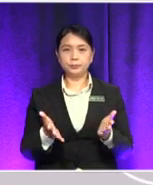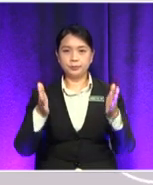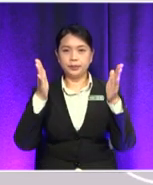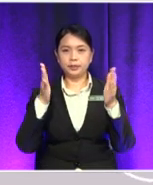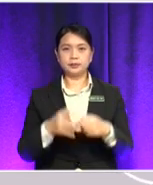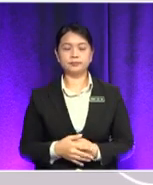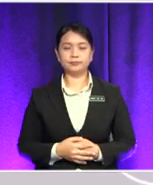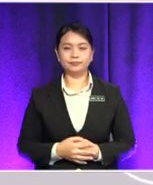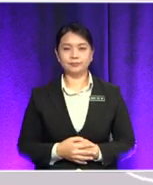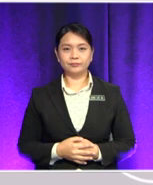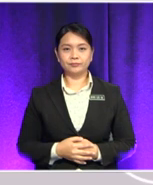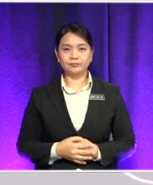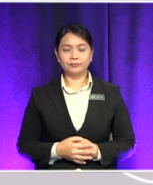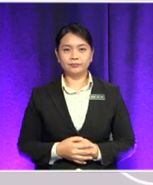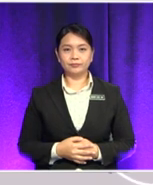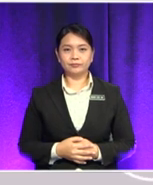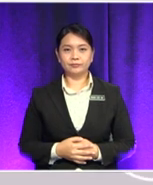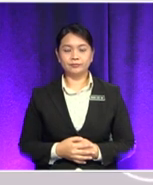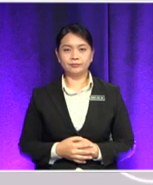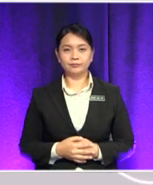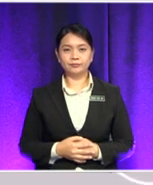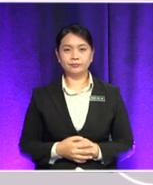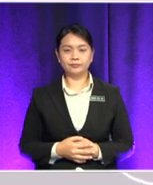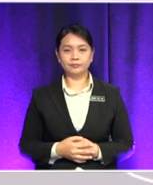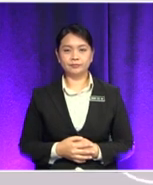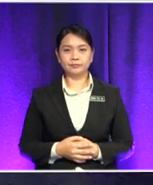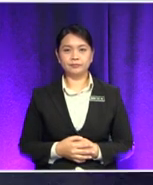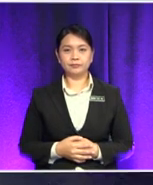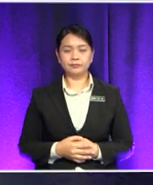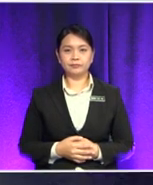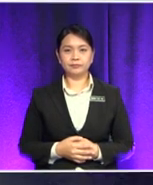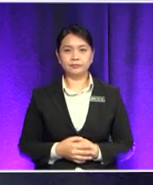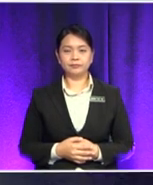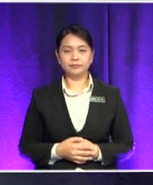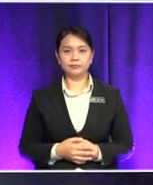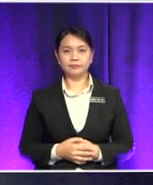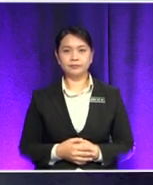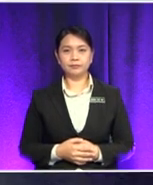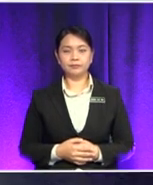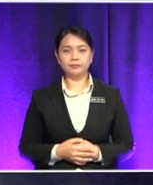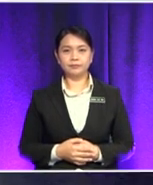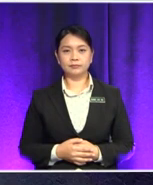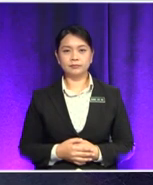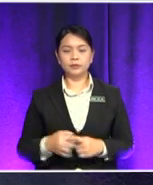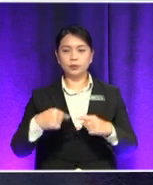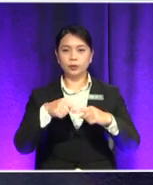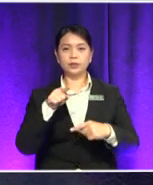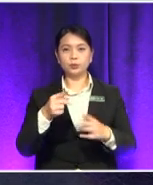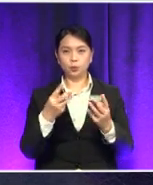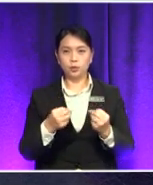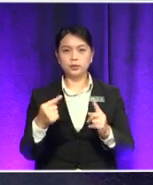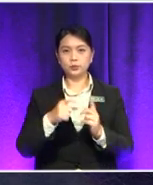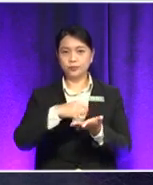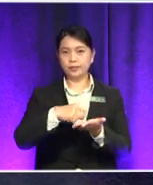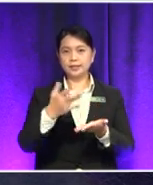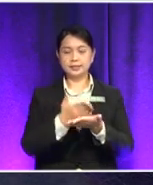Additional rubbish bin. Good job. Okay, so overall, When you want to write something,